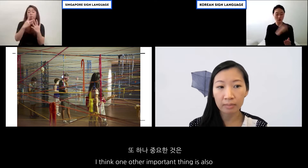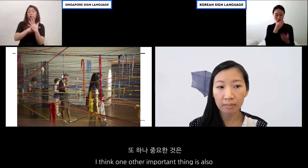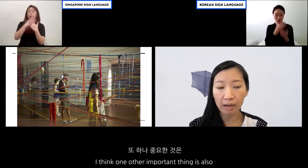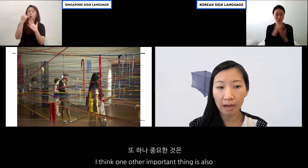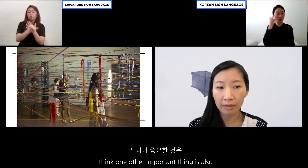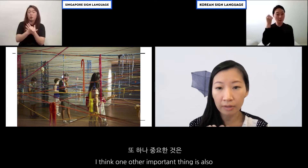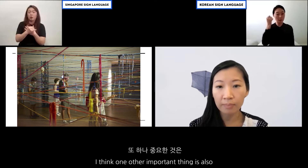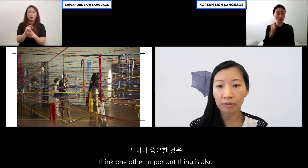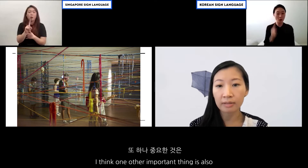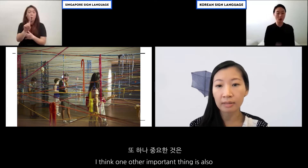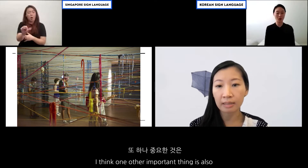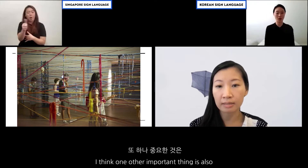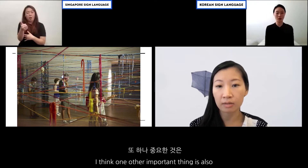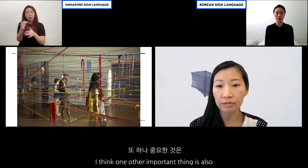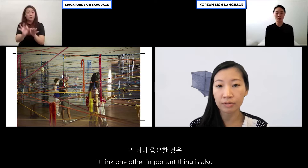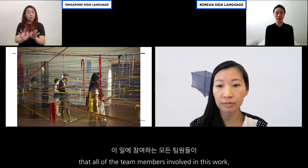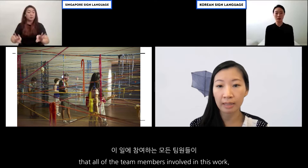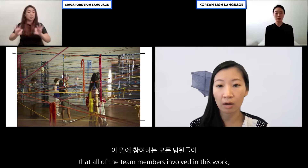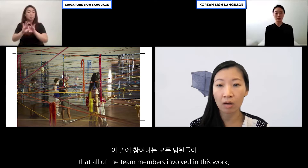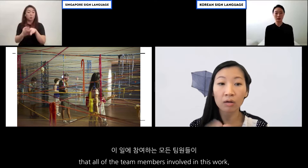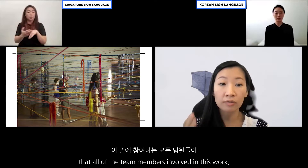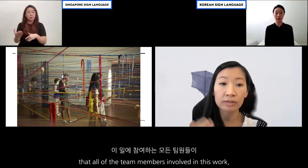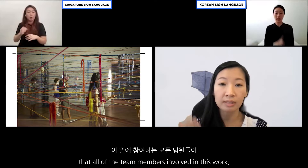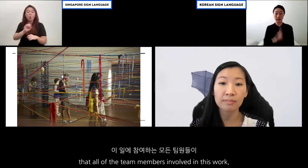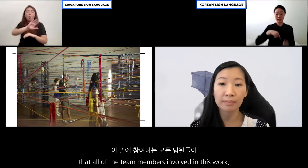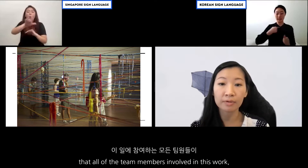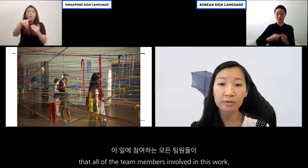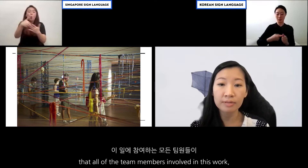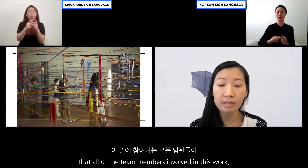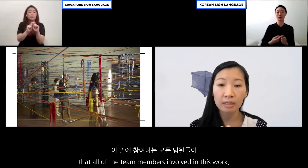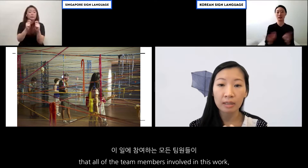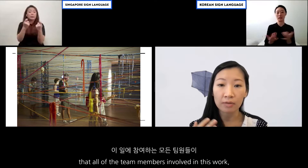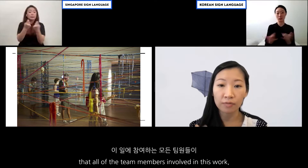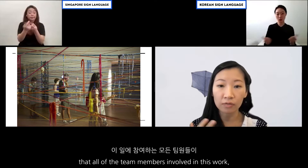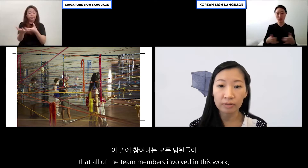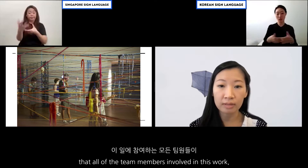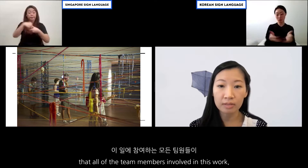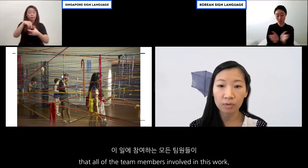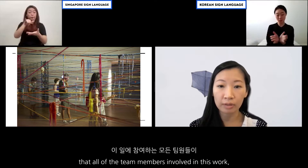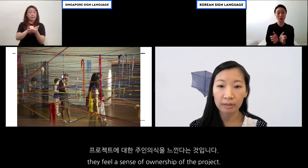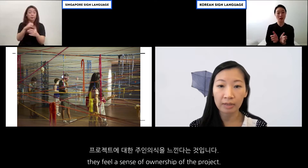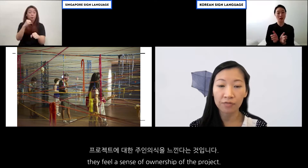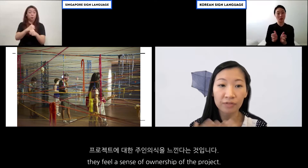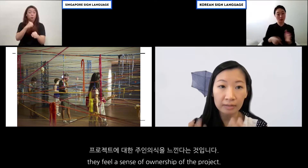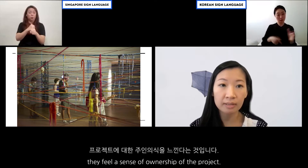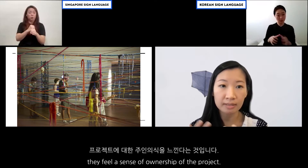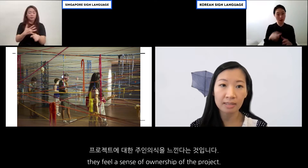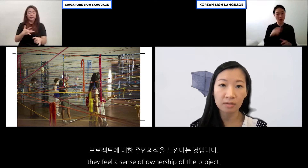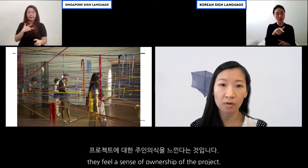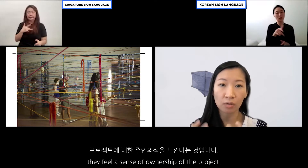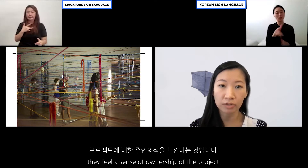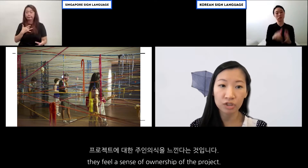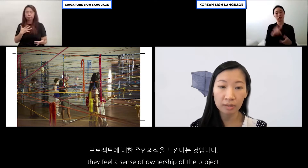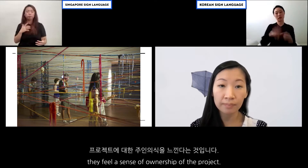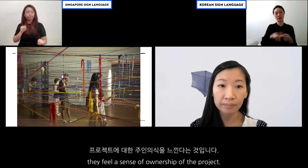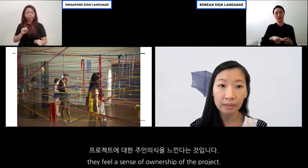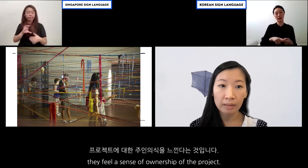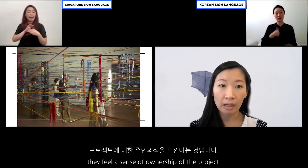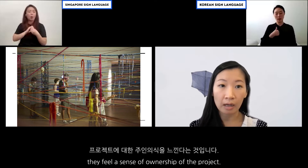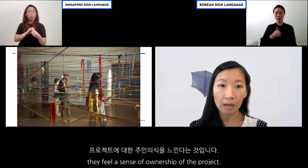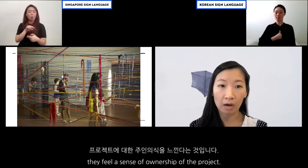one other important thing is also that all of the team members involved in this work, they feel a sense of